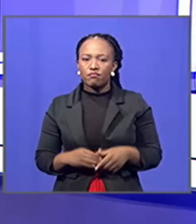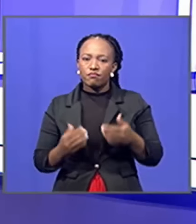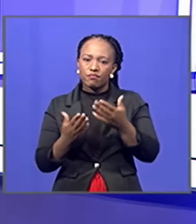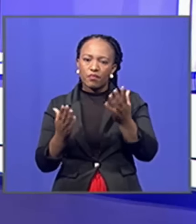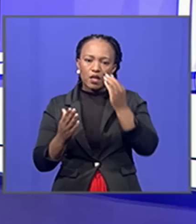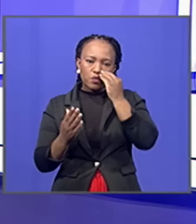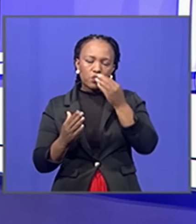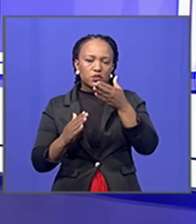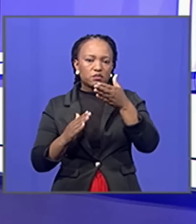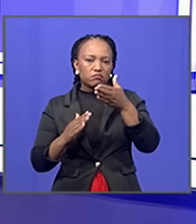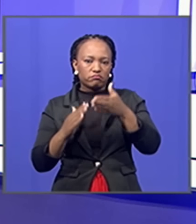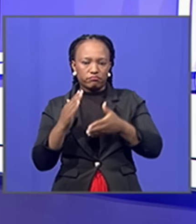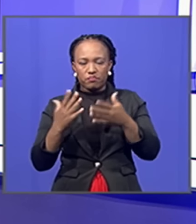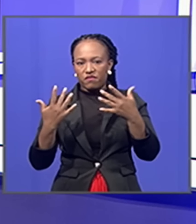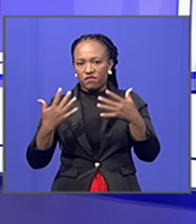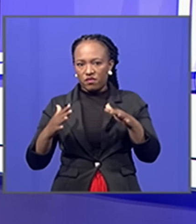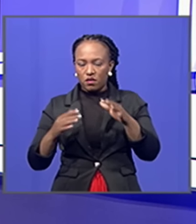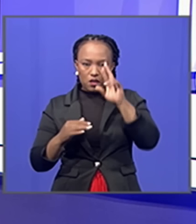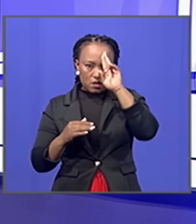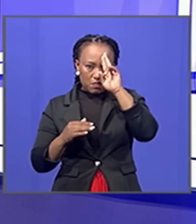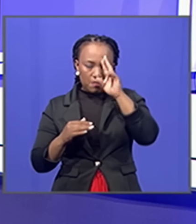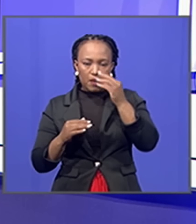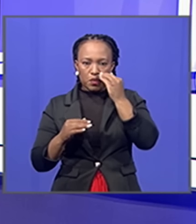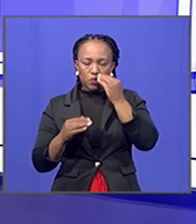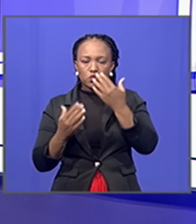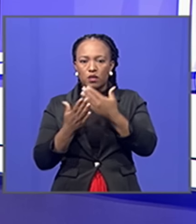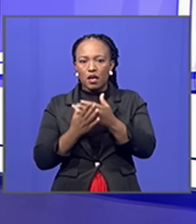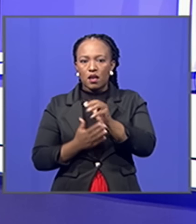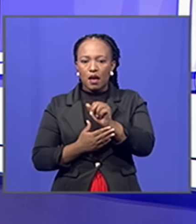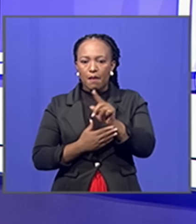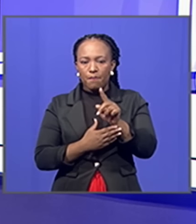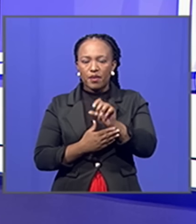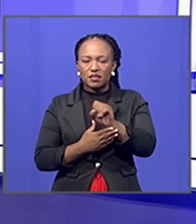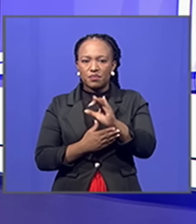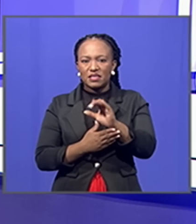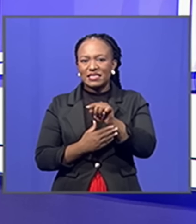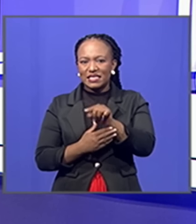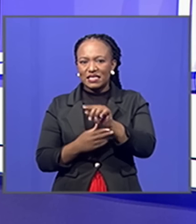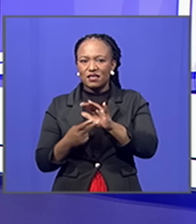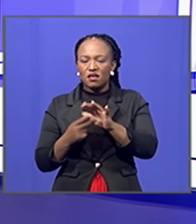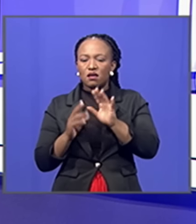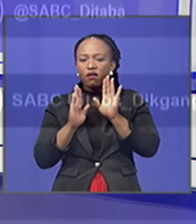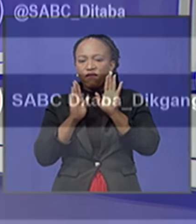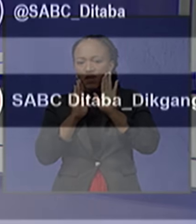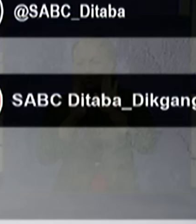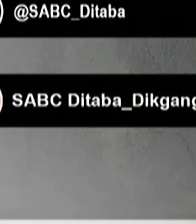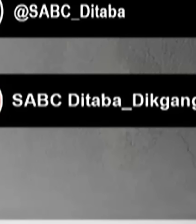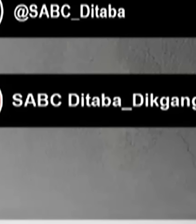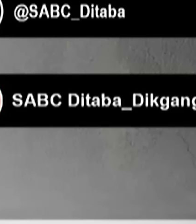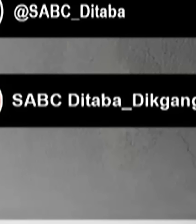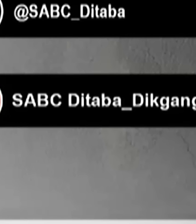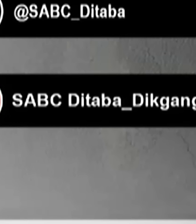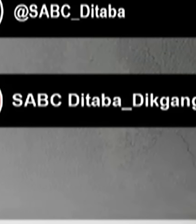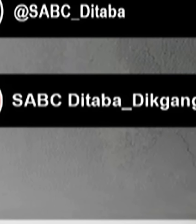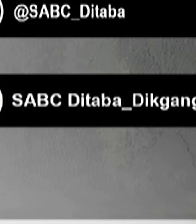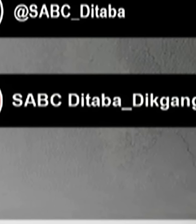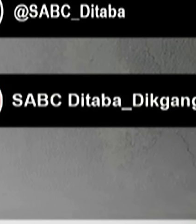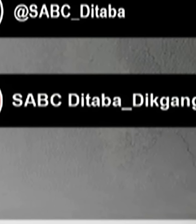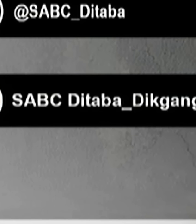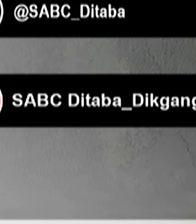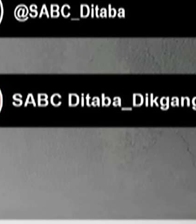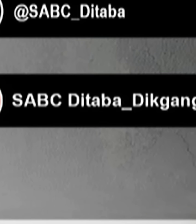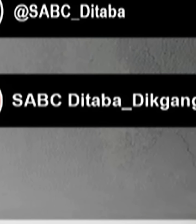Bagešo di felela moo gopolang gore taba tša rena di a hwetšagala go app ya SABC Plus le go marangrang a dikgokagano a Facebook, X, YouTube a